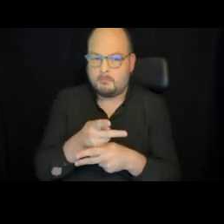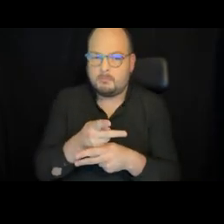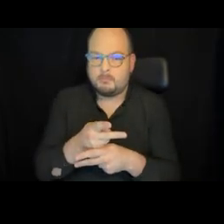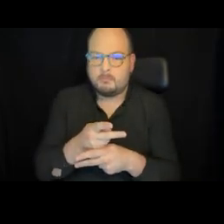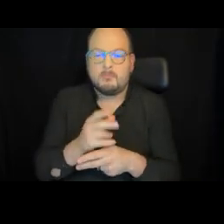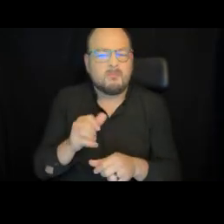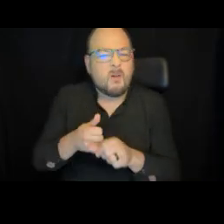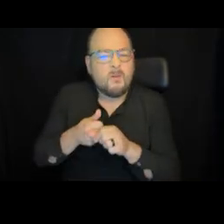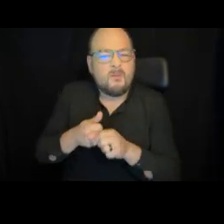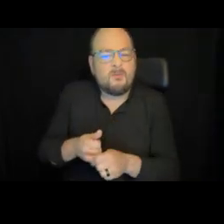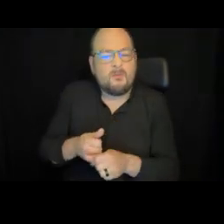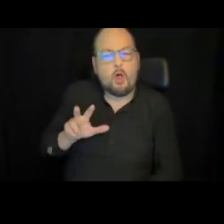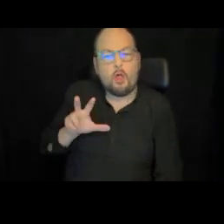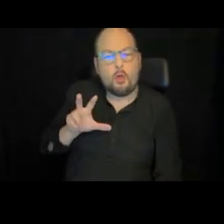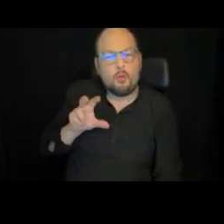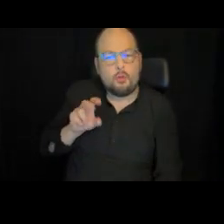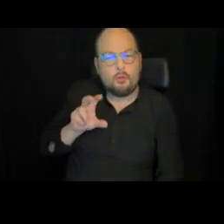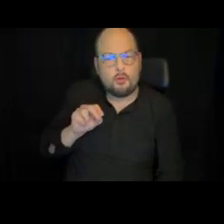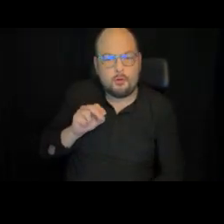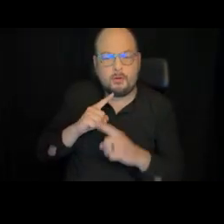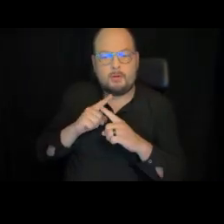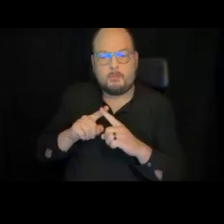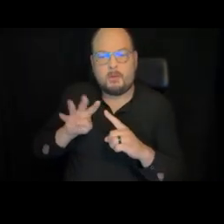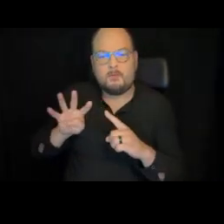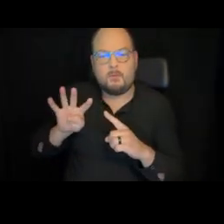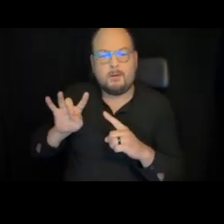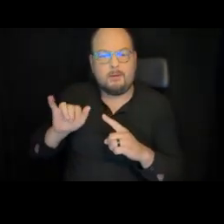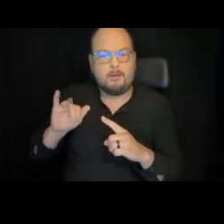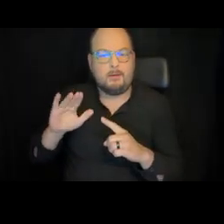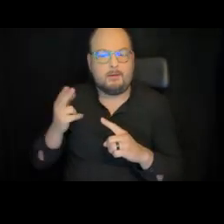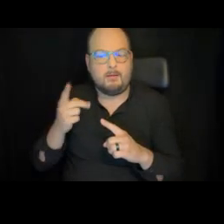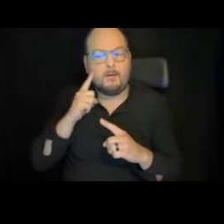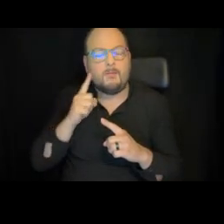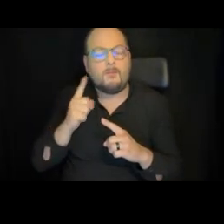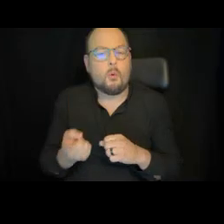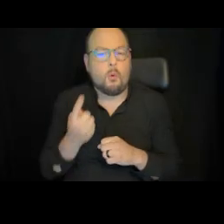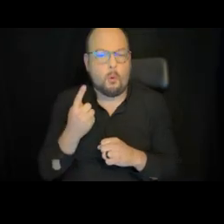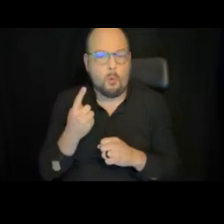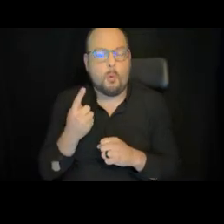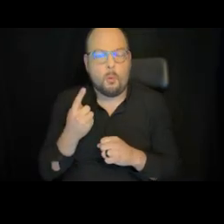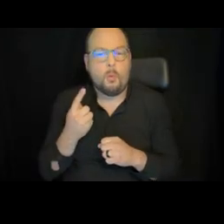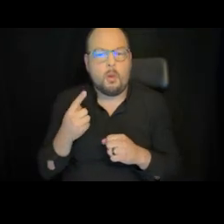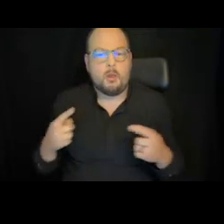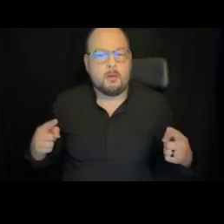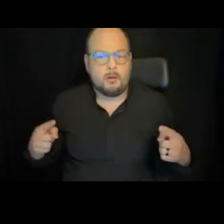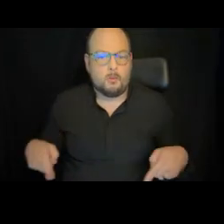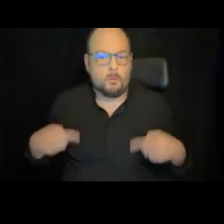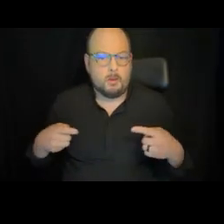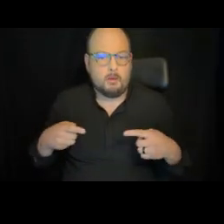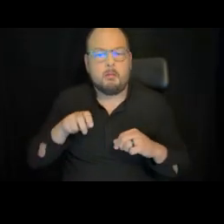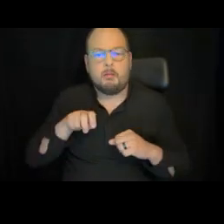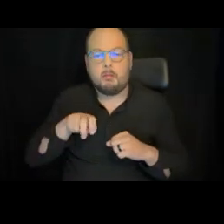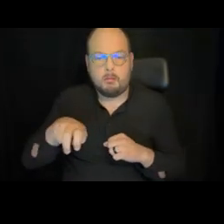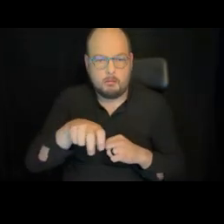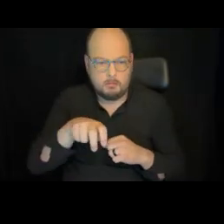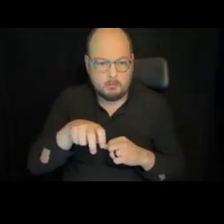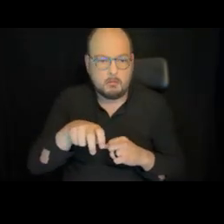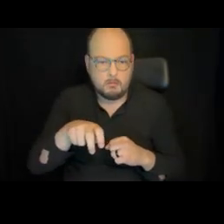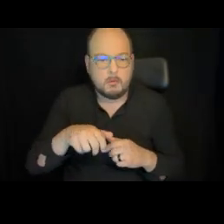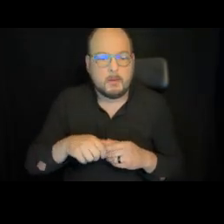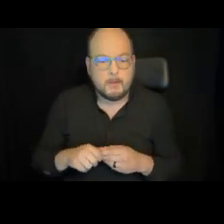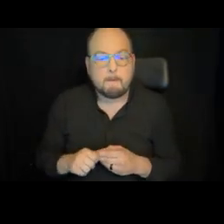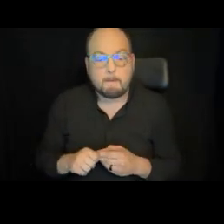space required to accommodate a single wheelchair and occupant. The first